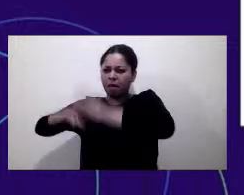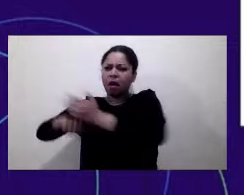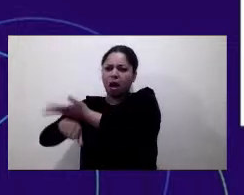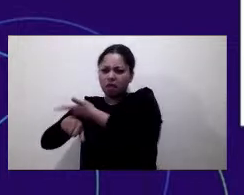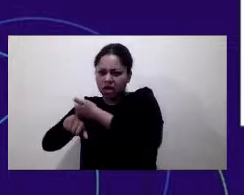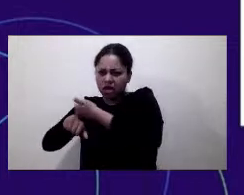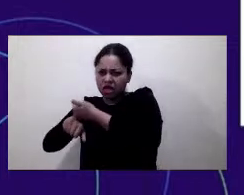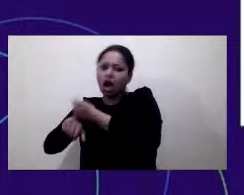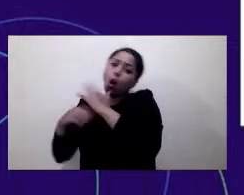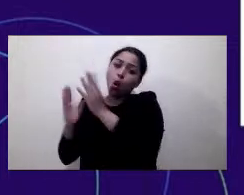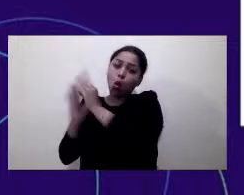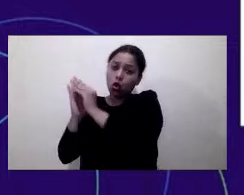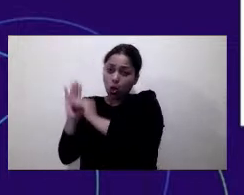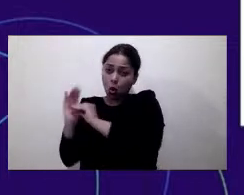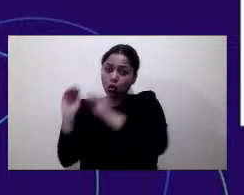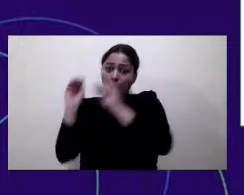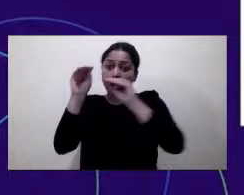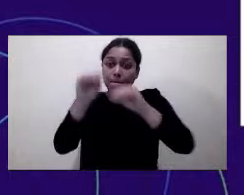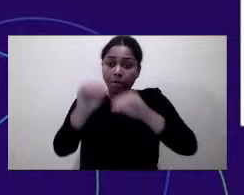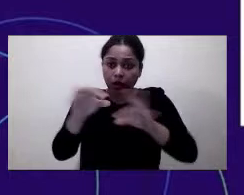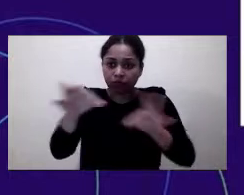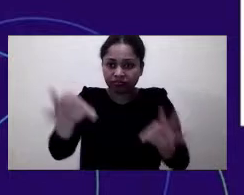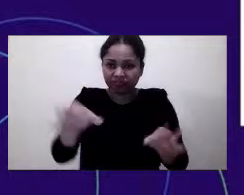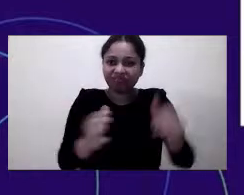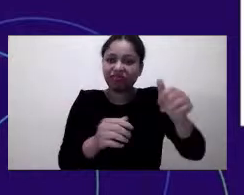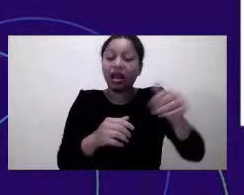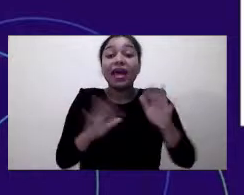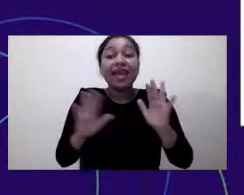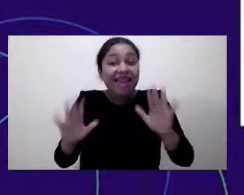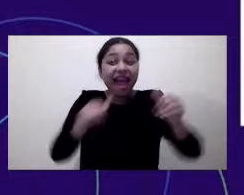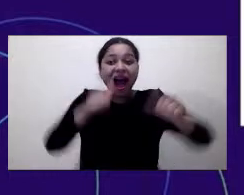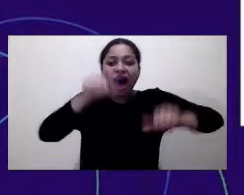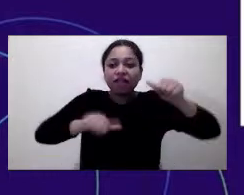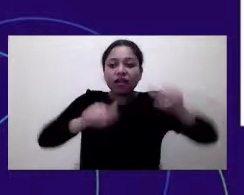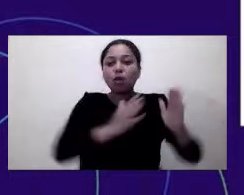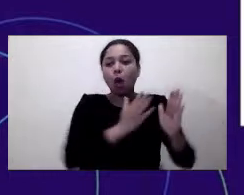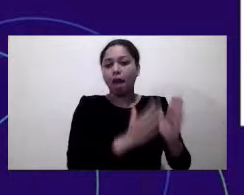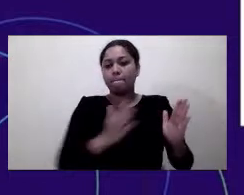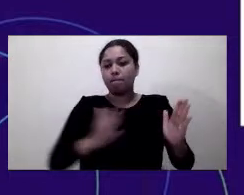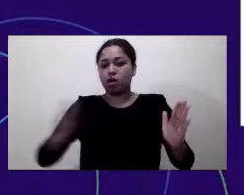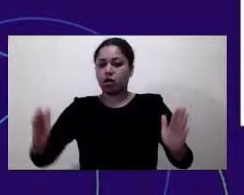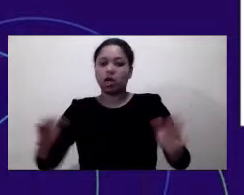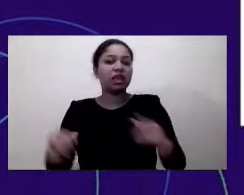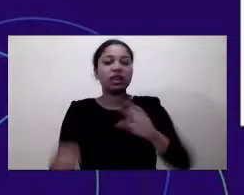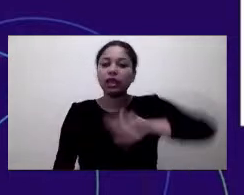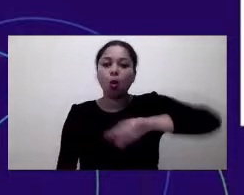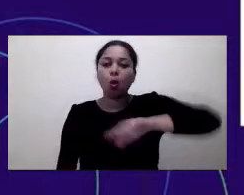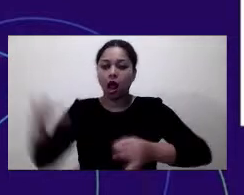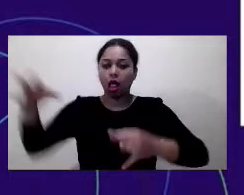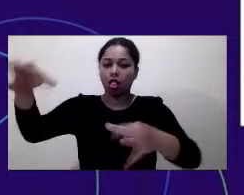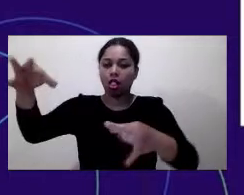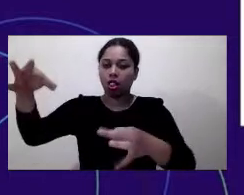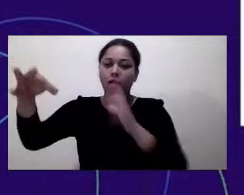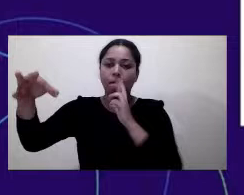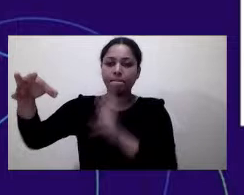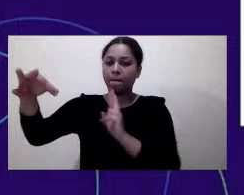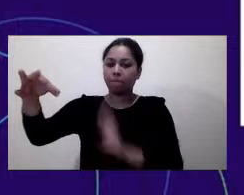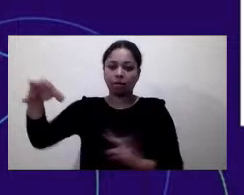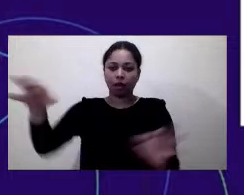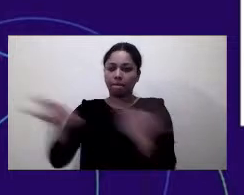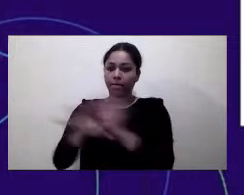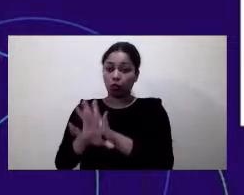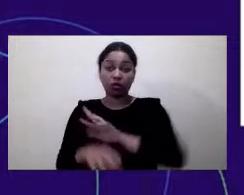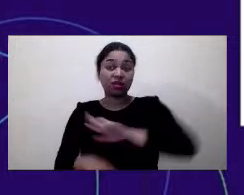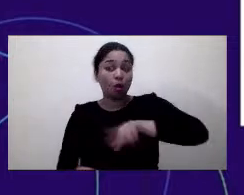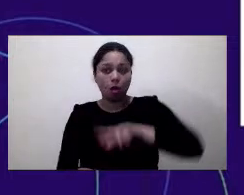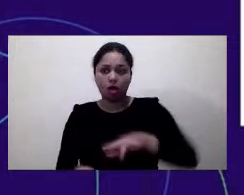assessment is seen as a procedure instead of a product. Yes, so it's this systematic process of documenting